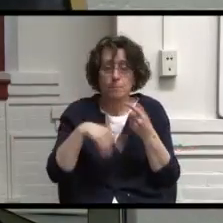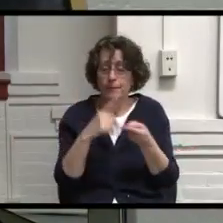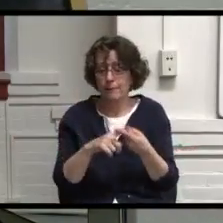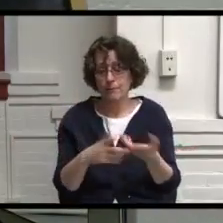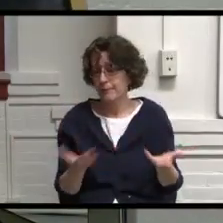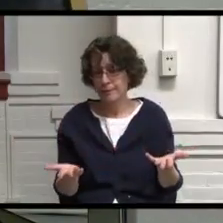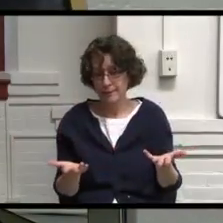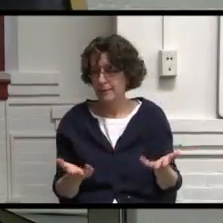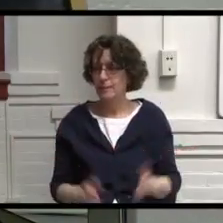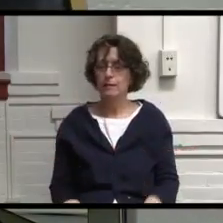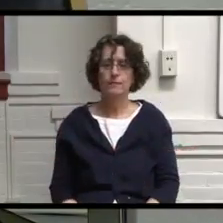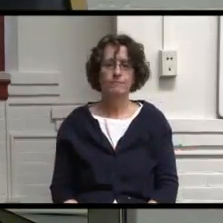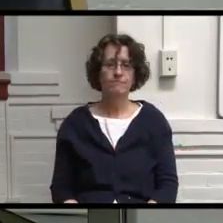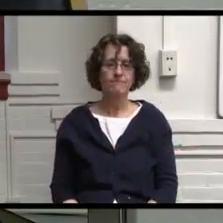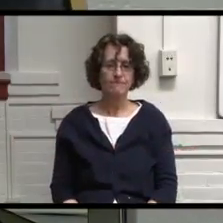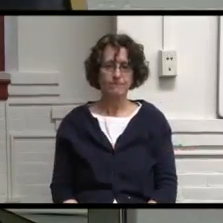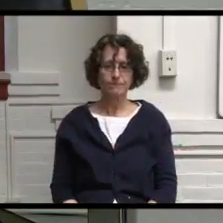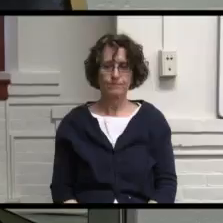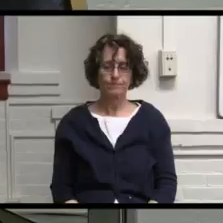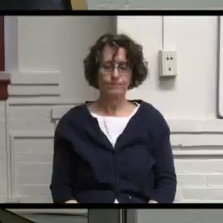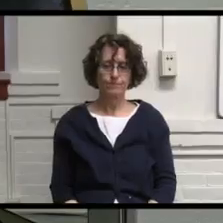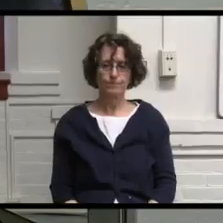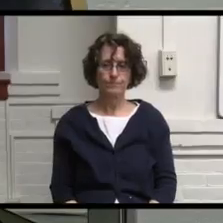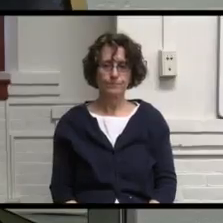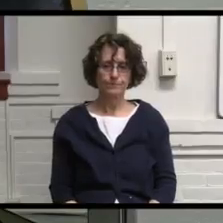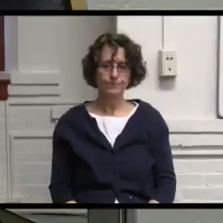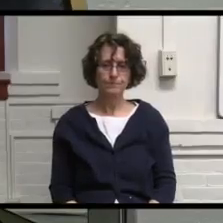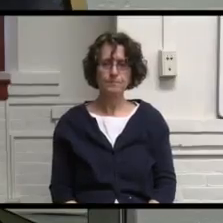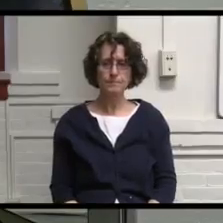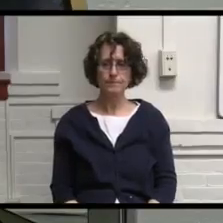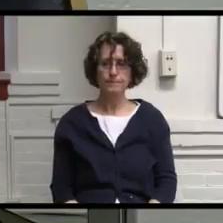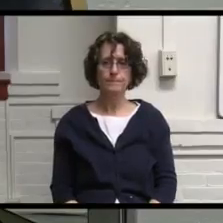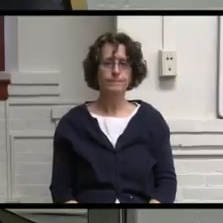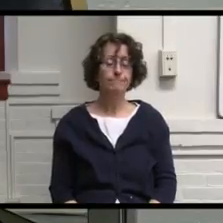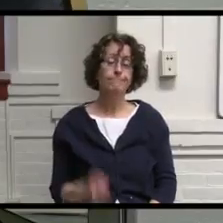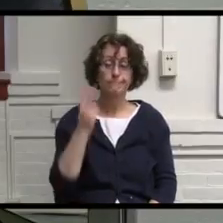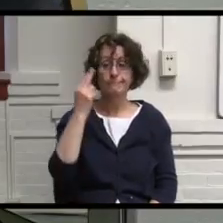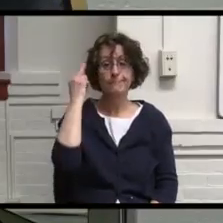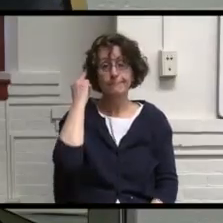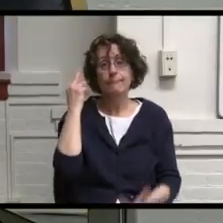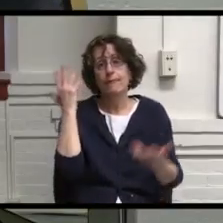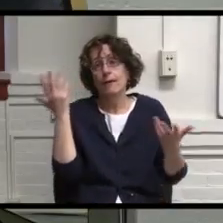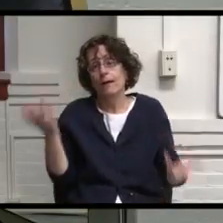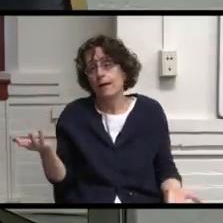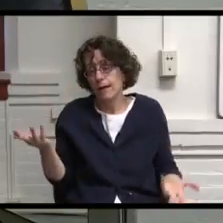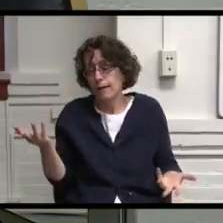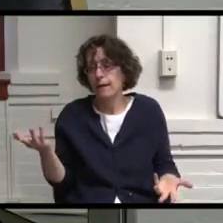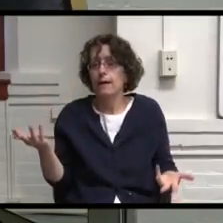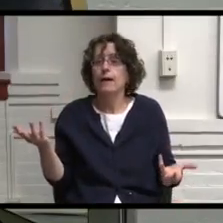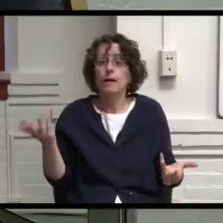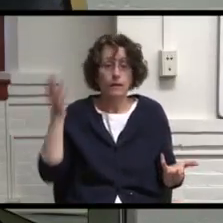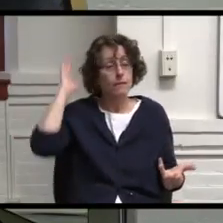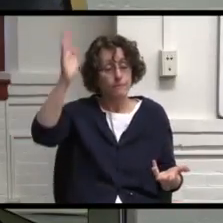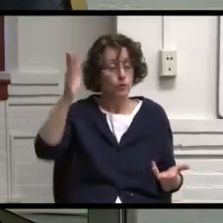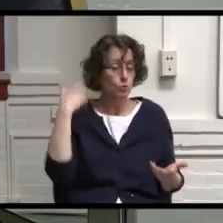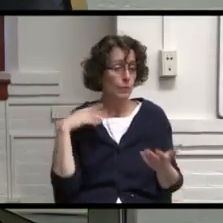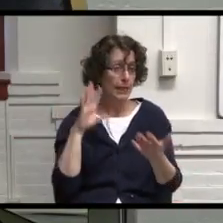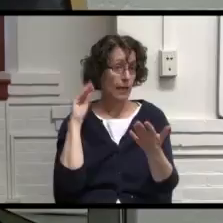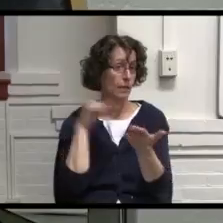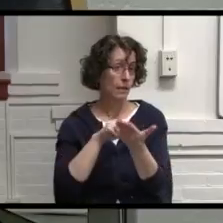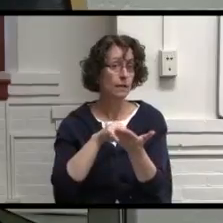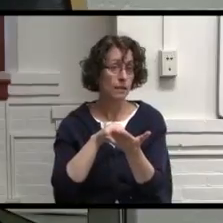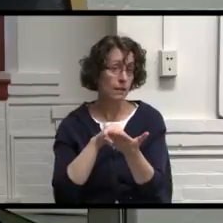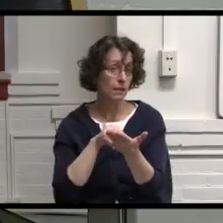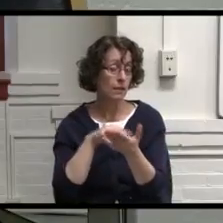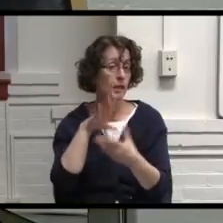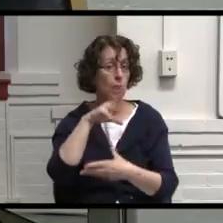I kind of, behind the hindsight on this one, for the, in the future phases, we can include that